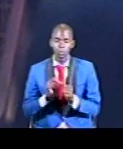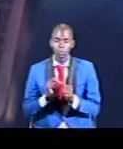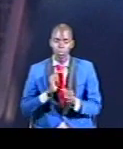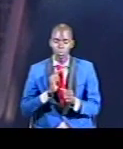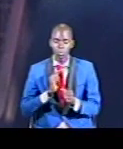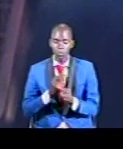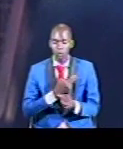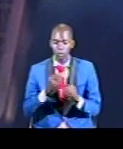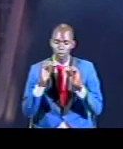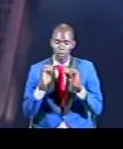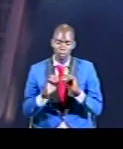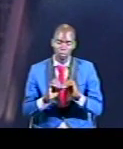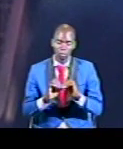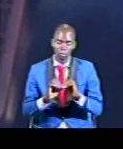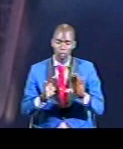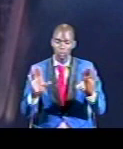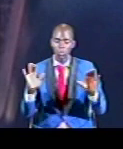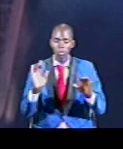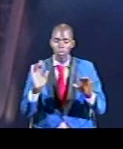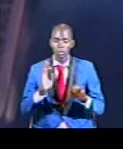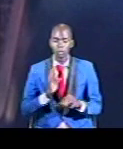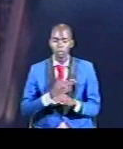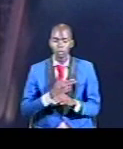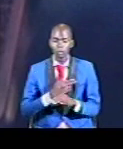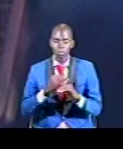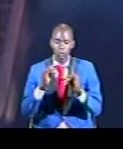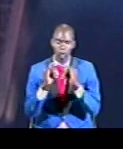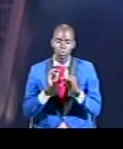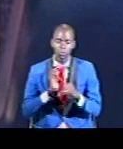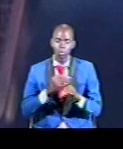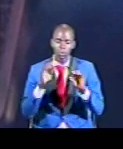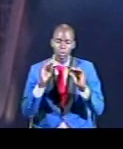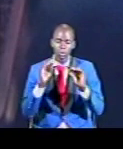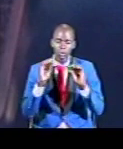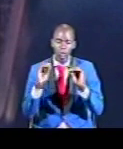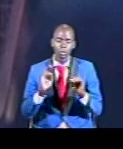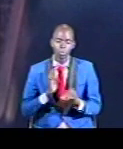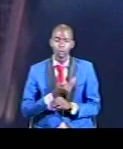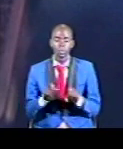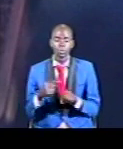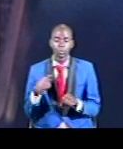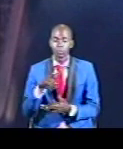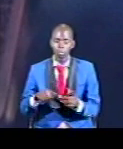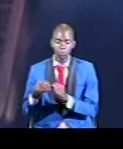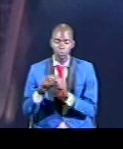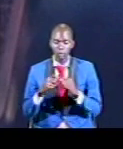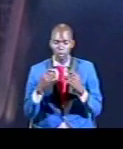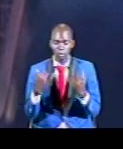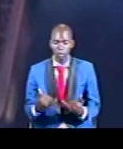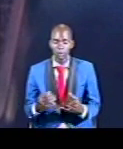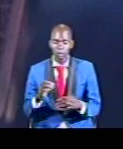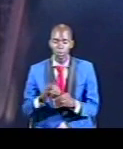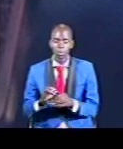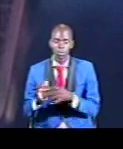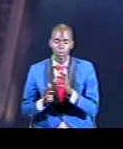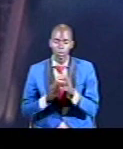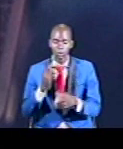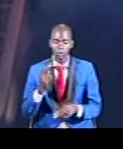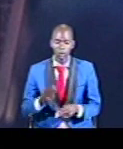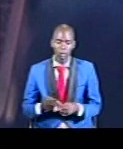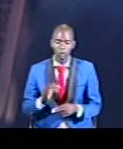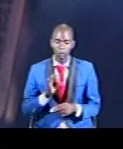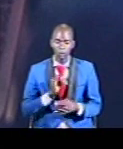us, instruct us, teach us as we read together now. In Jesus' name, I